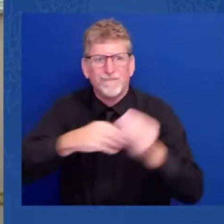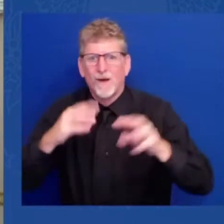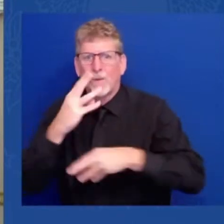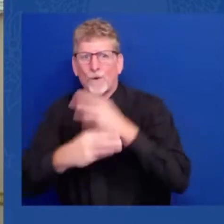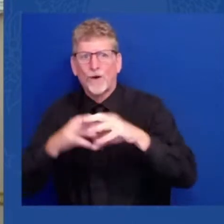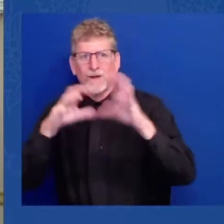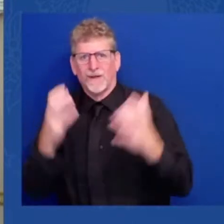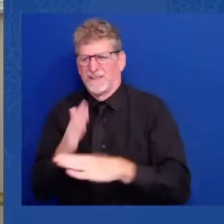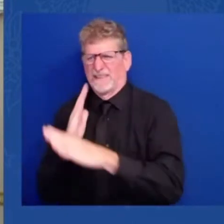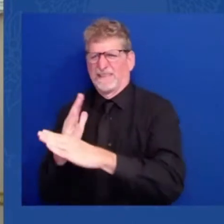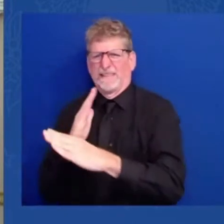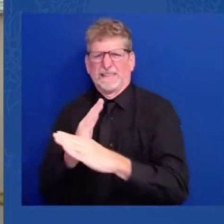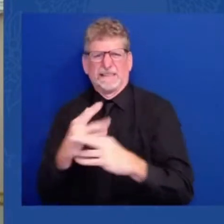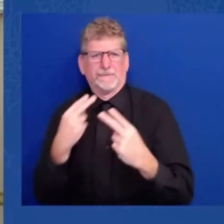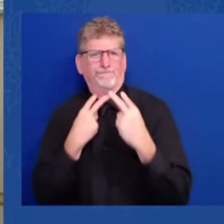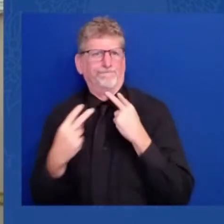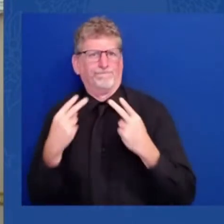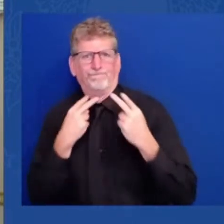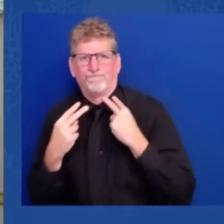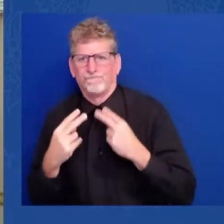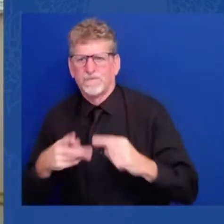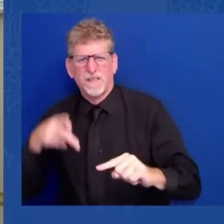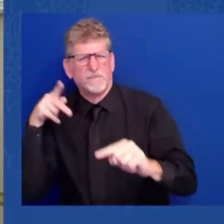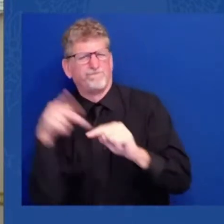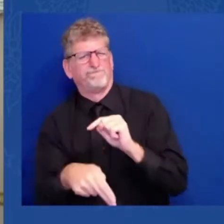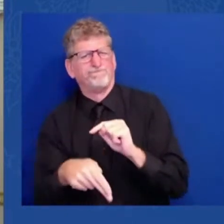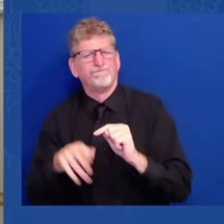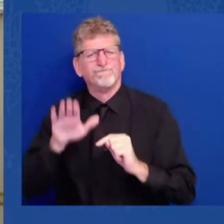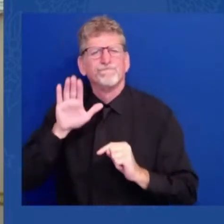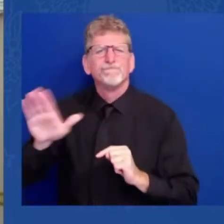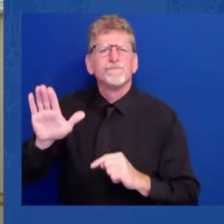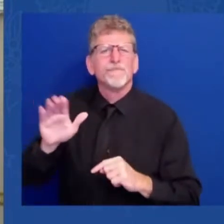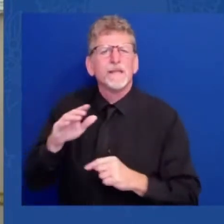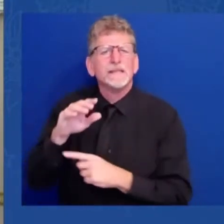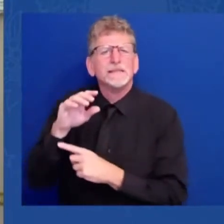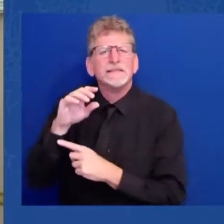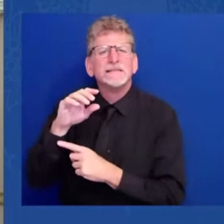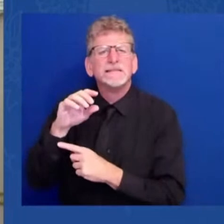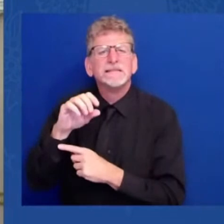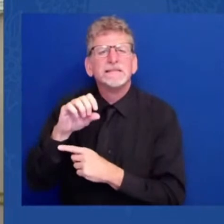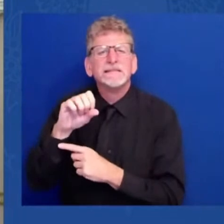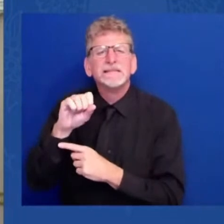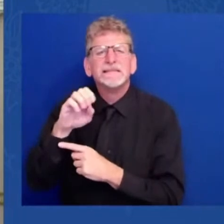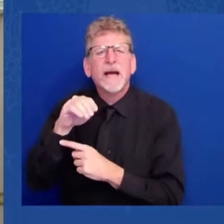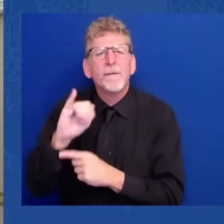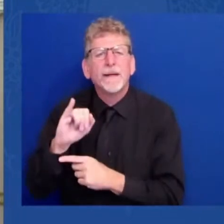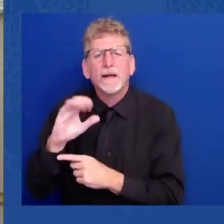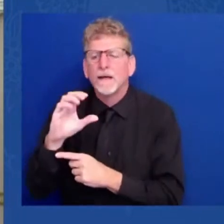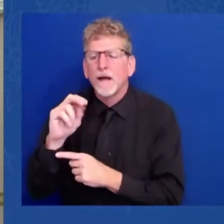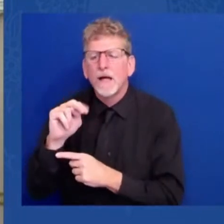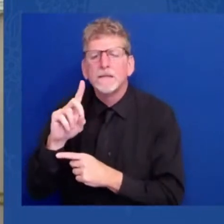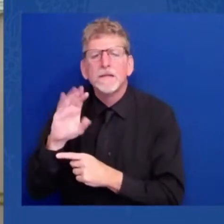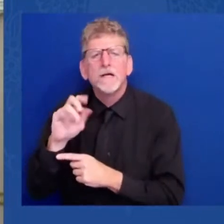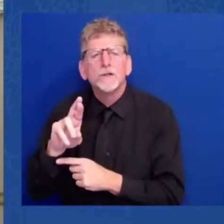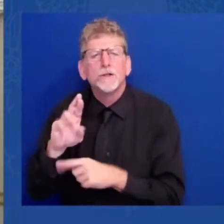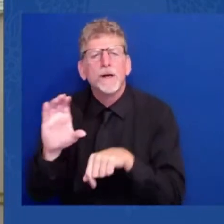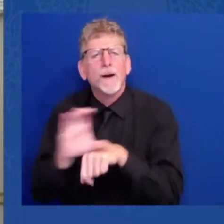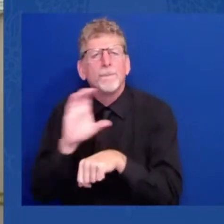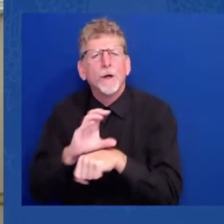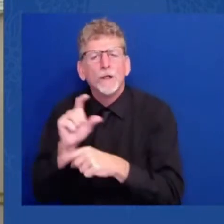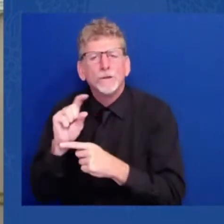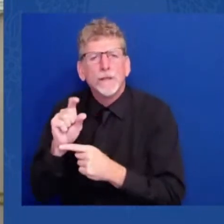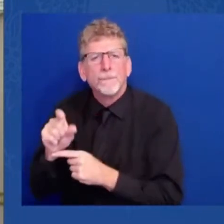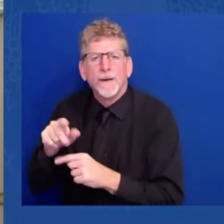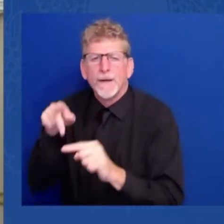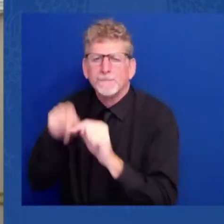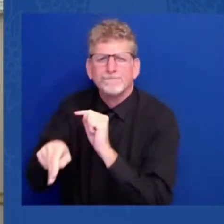economic strength and weaken its military for years to come. Major companies are pulling out of Russia